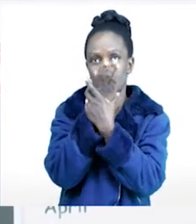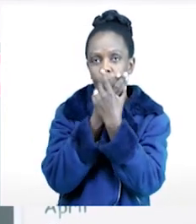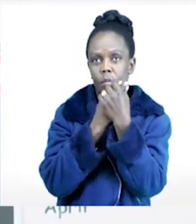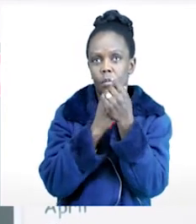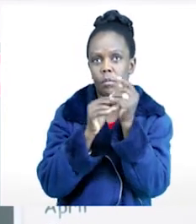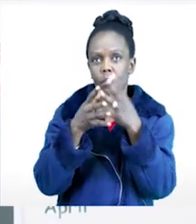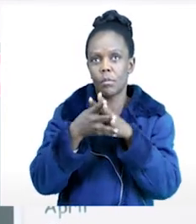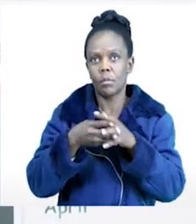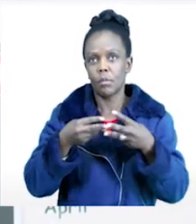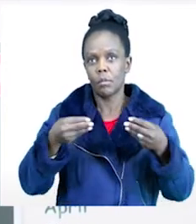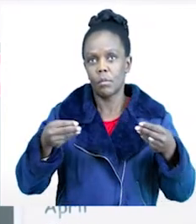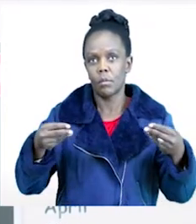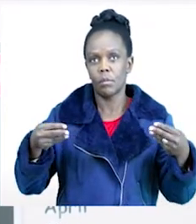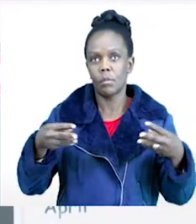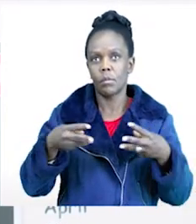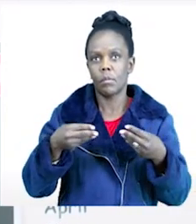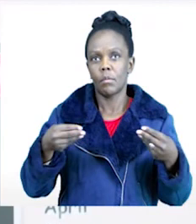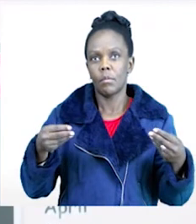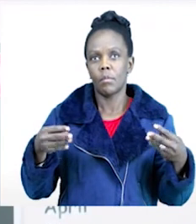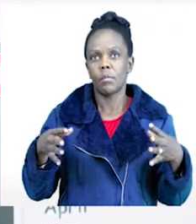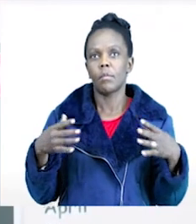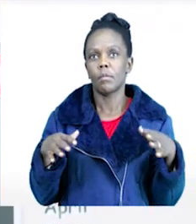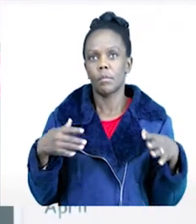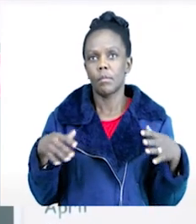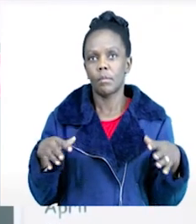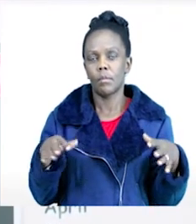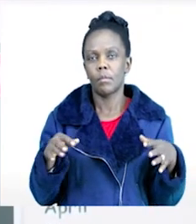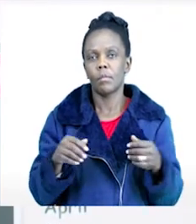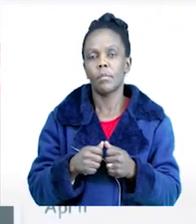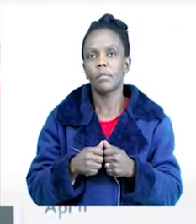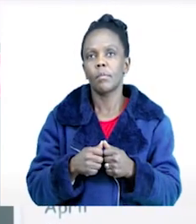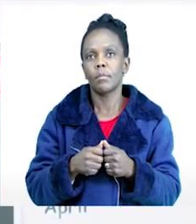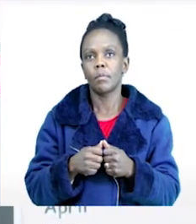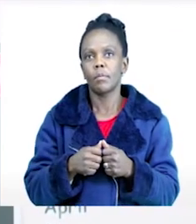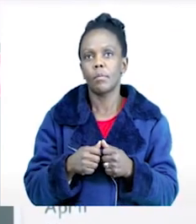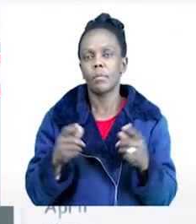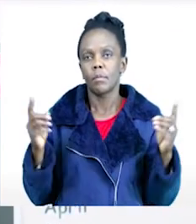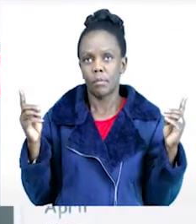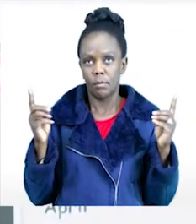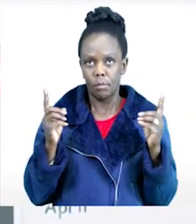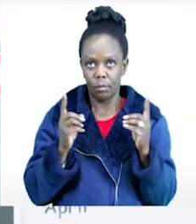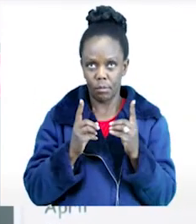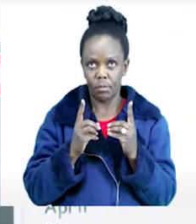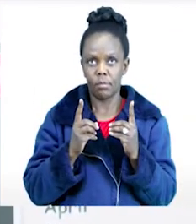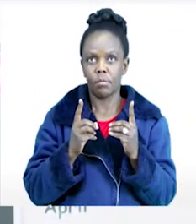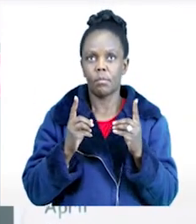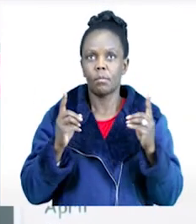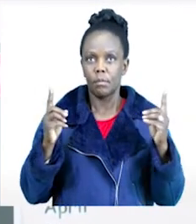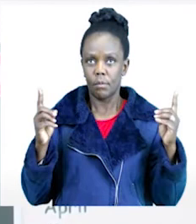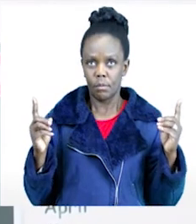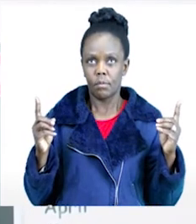And make sure the sanitizer is dry before you touch anything else. It's also important to check our